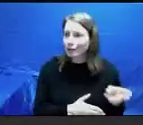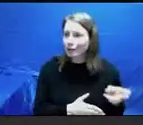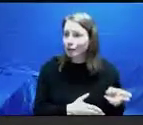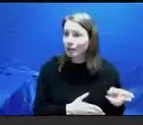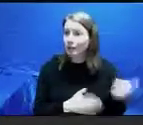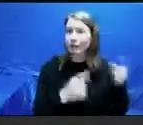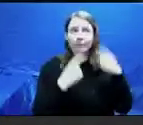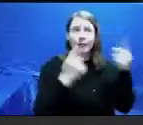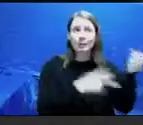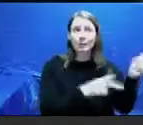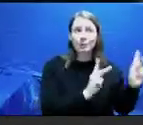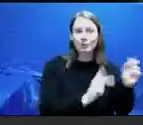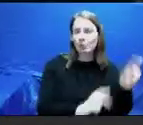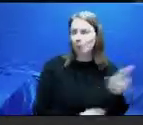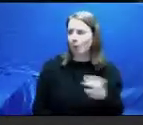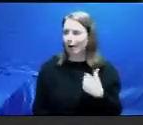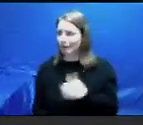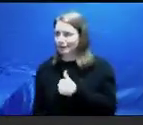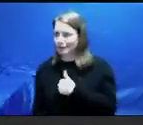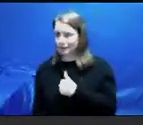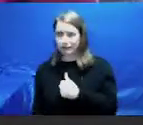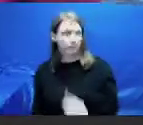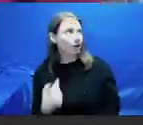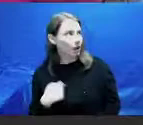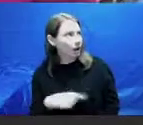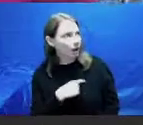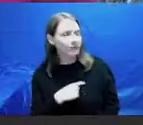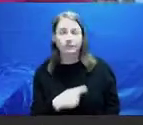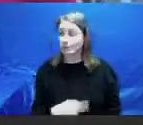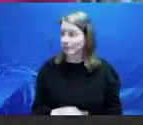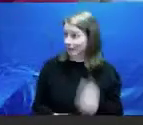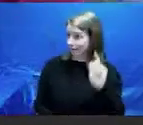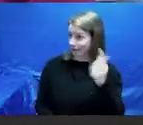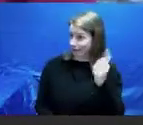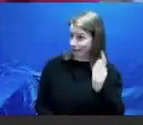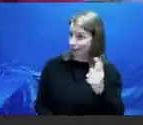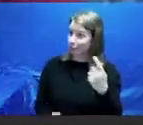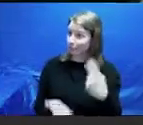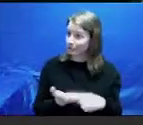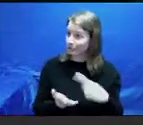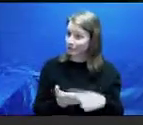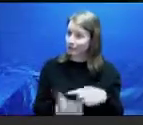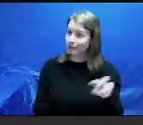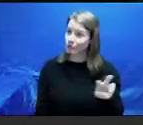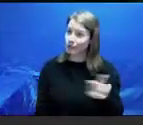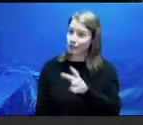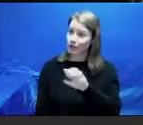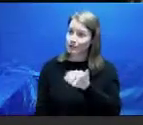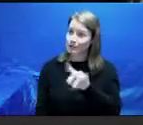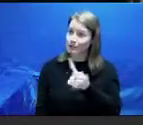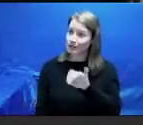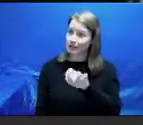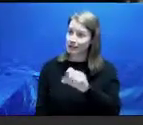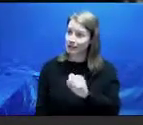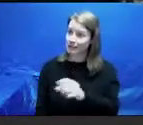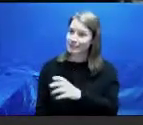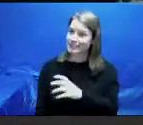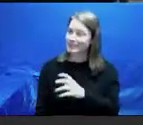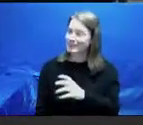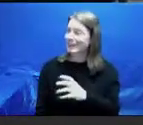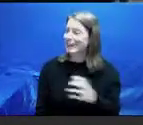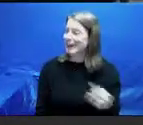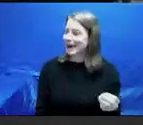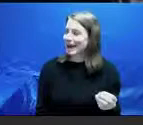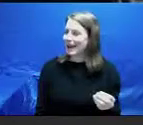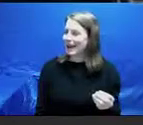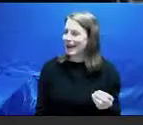because later we're going to look at the West Indies and the slave trade, right? John Rolfe will be long gone. You can really take a pencil and